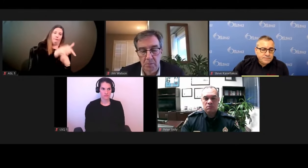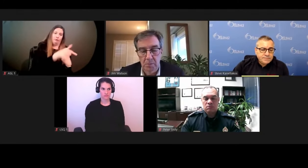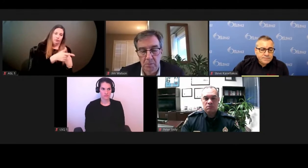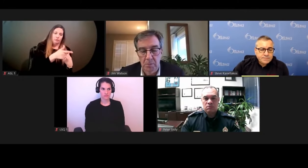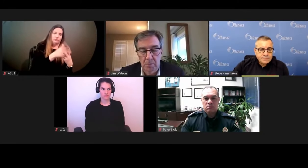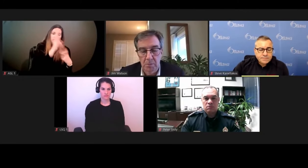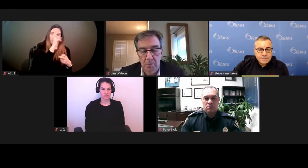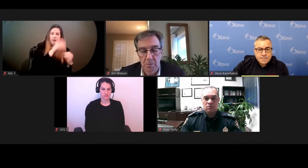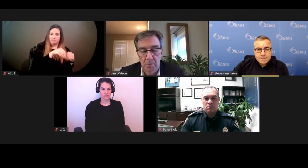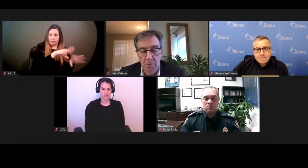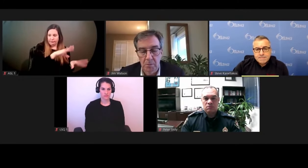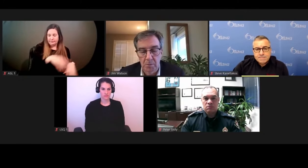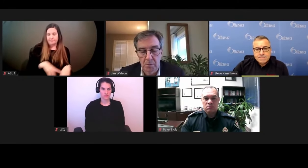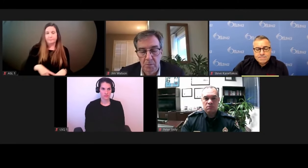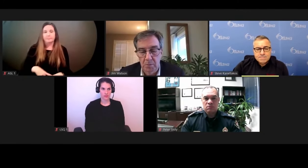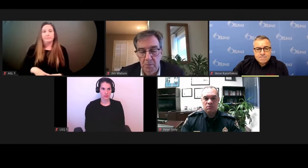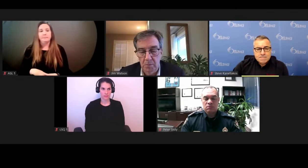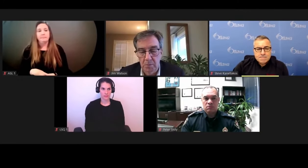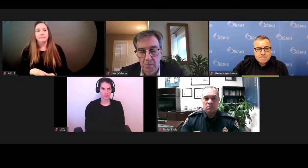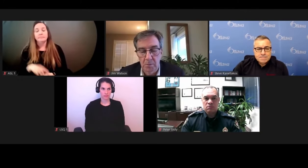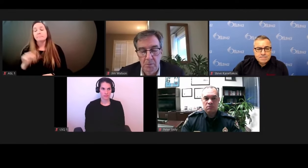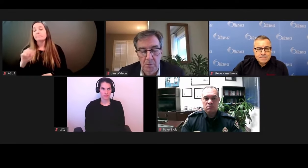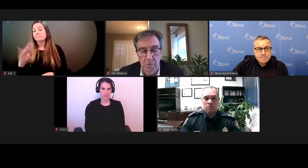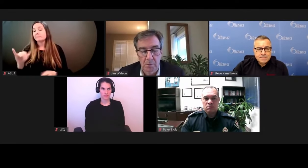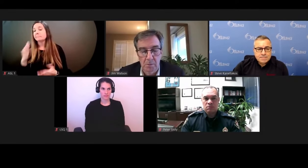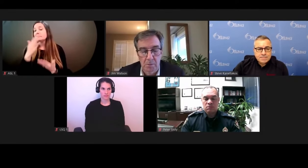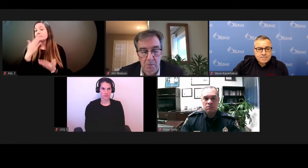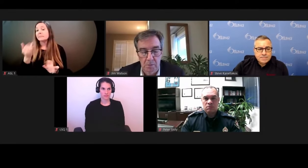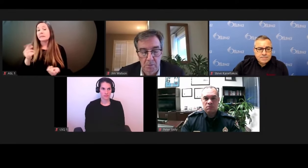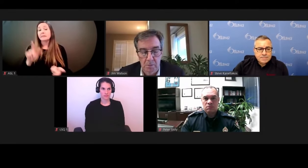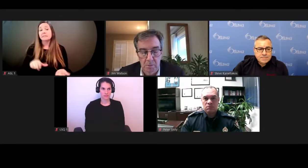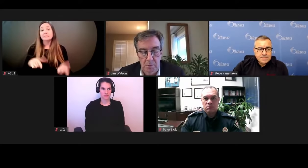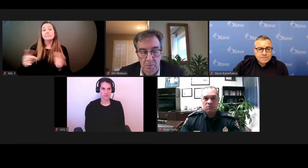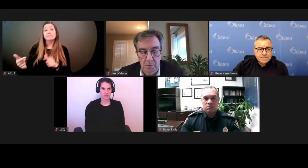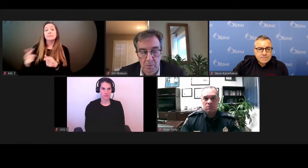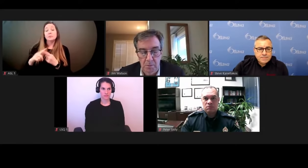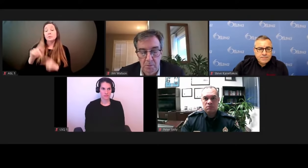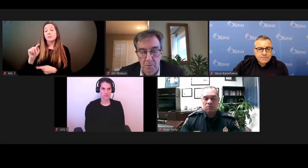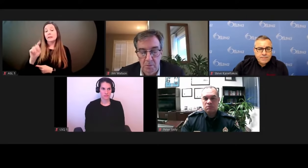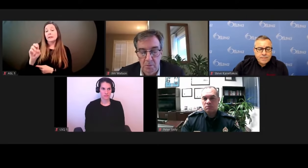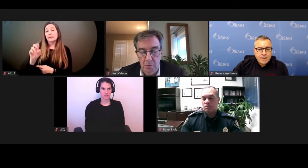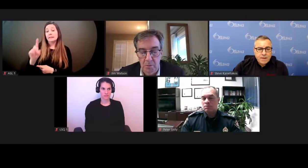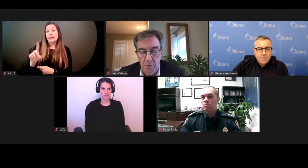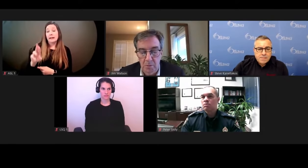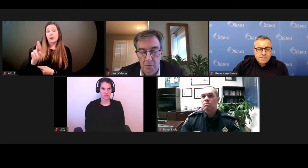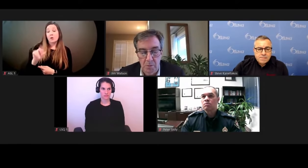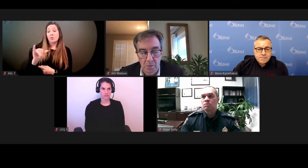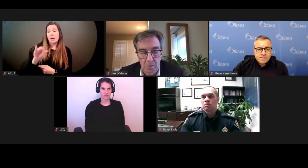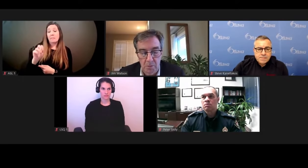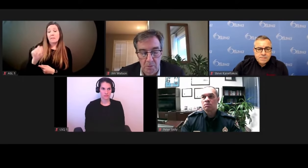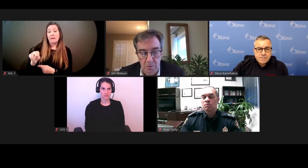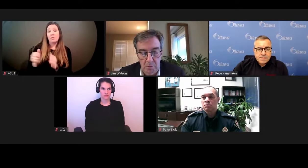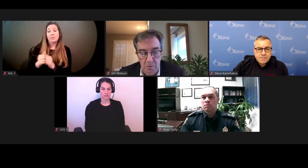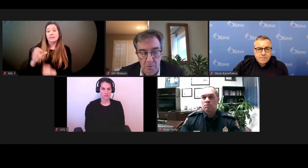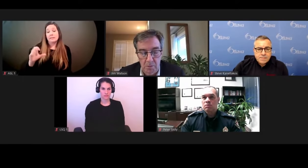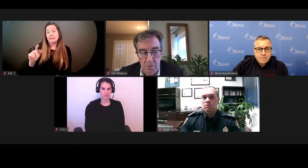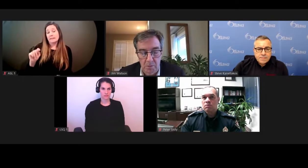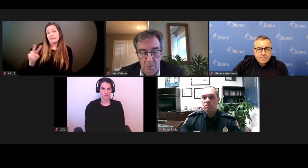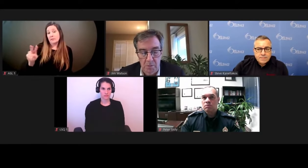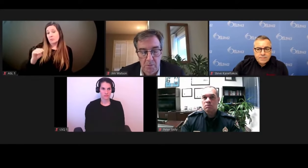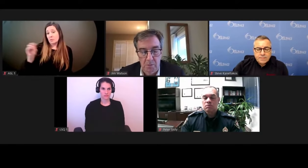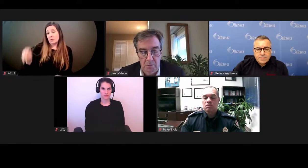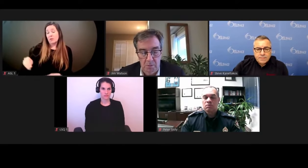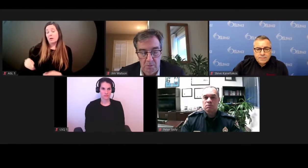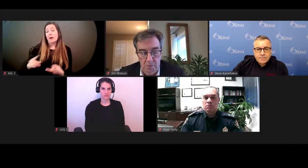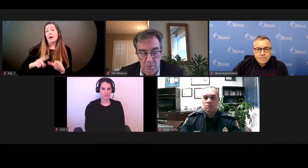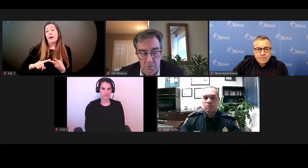Thank you, Alex. We'll now go to Ted Raymond with CTV Ottawa, followed by Craig Lord with Global